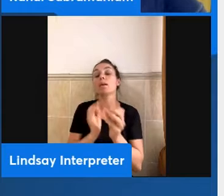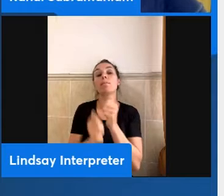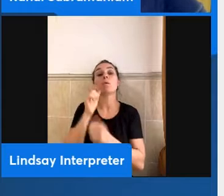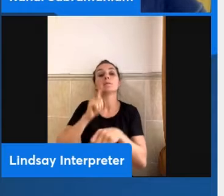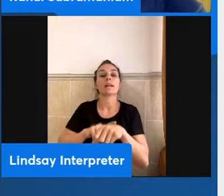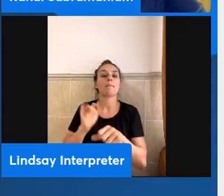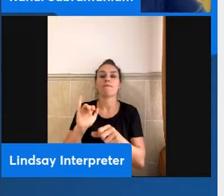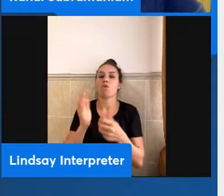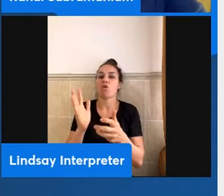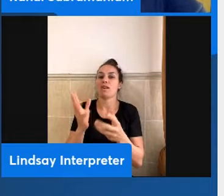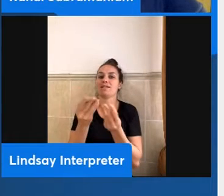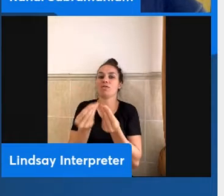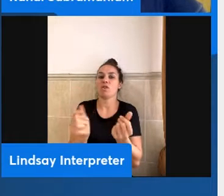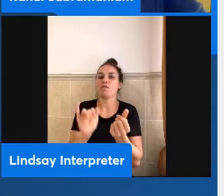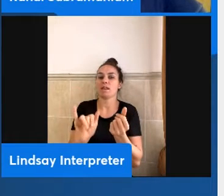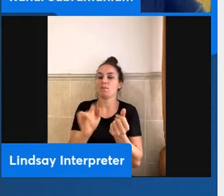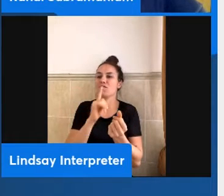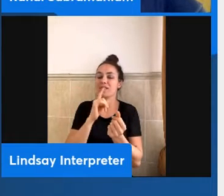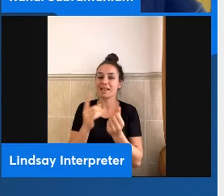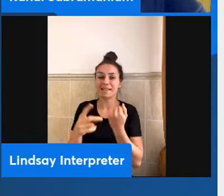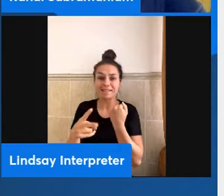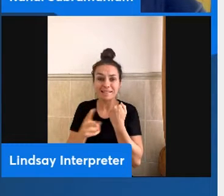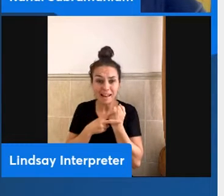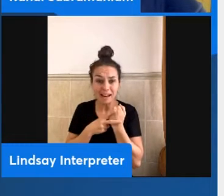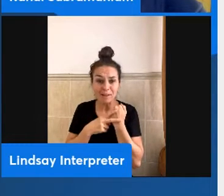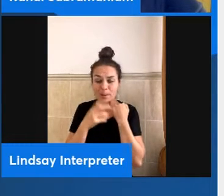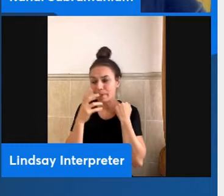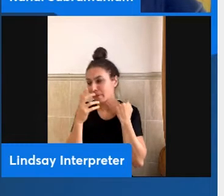The savings are so good that